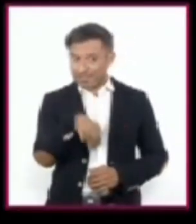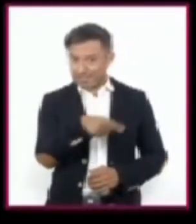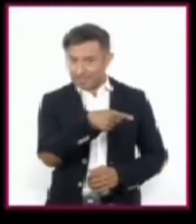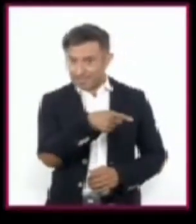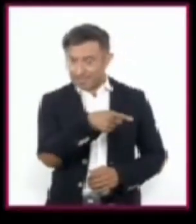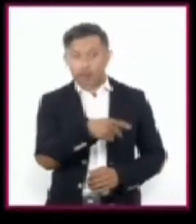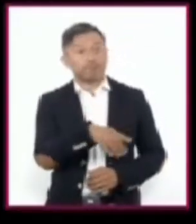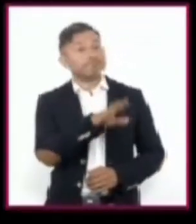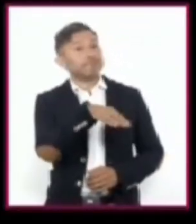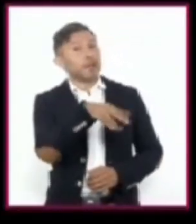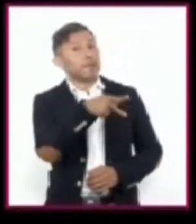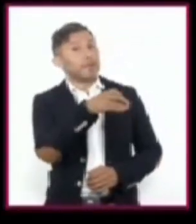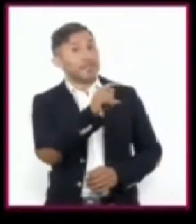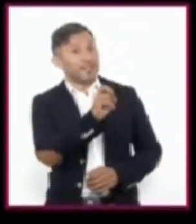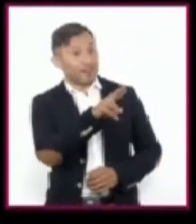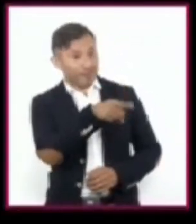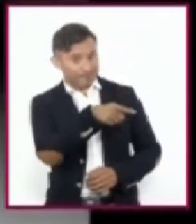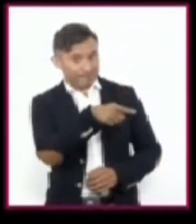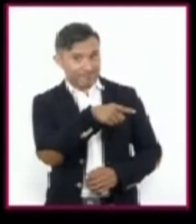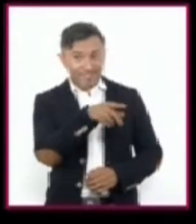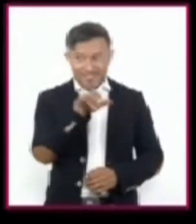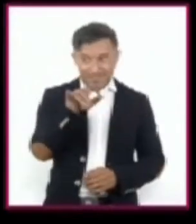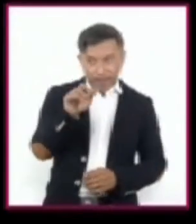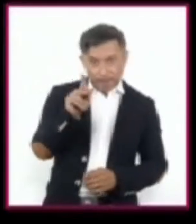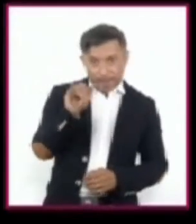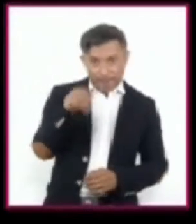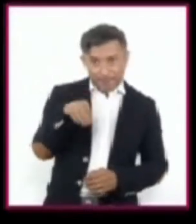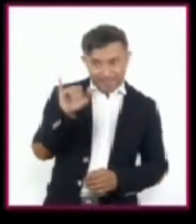Peter, this is Pam.